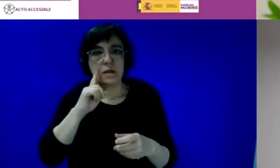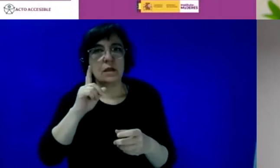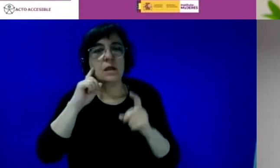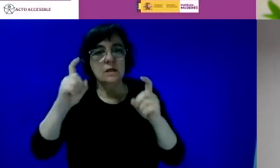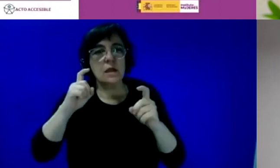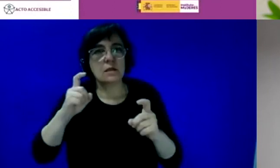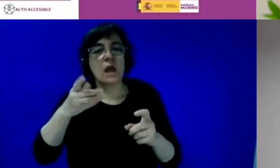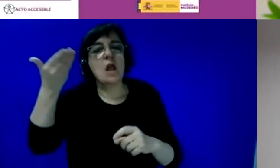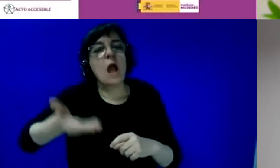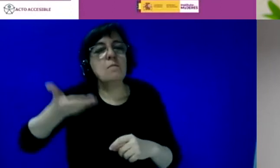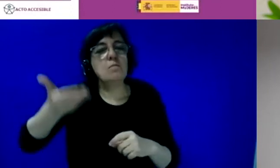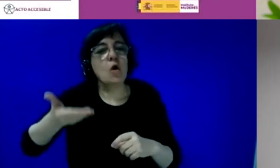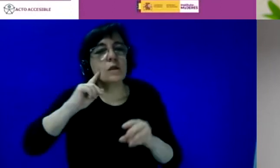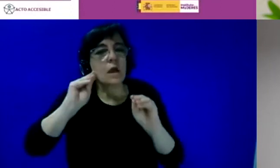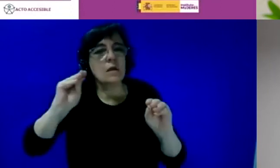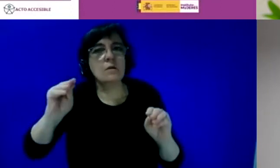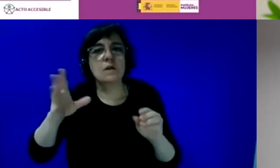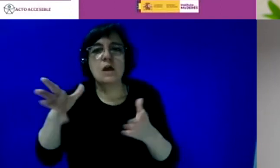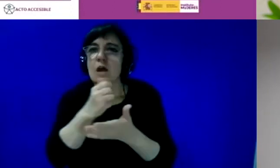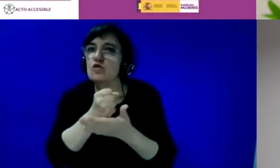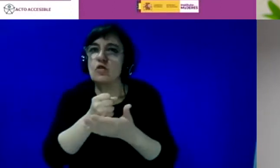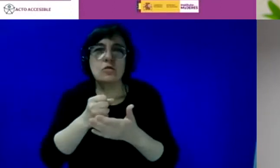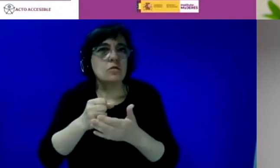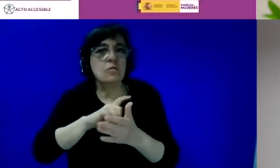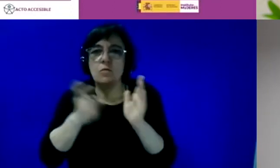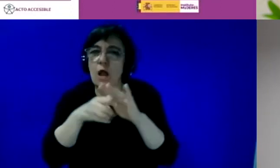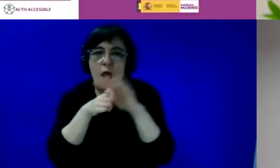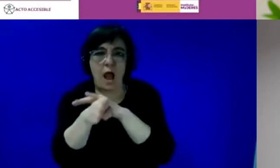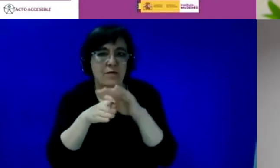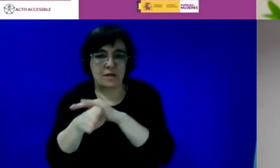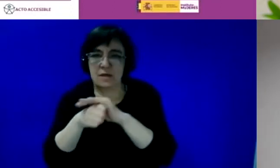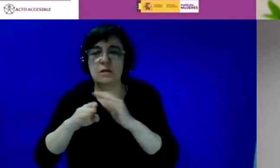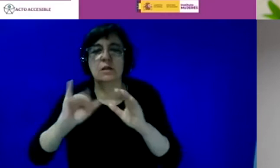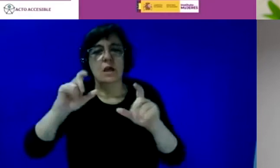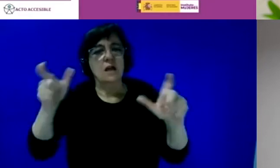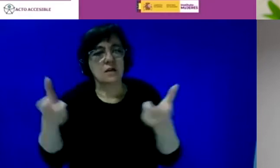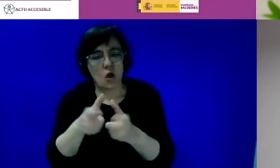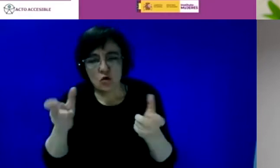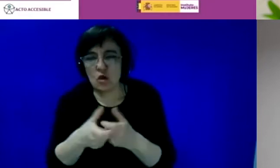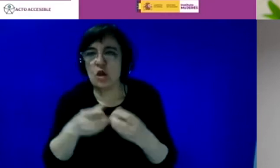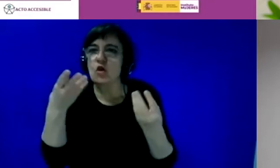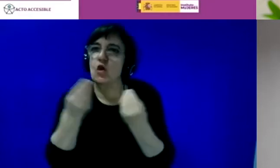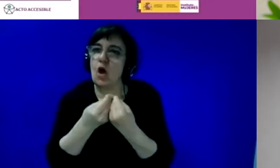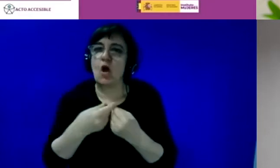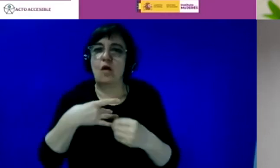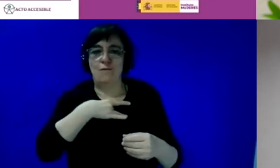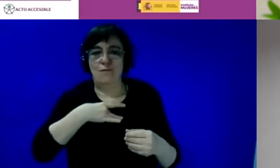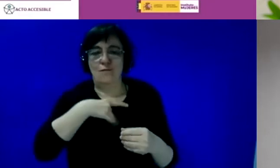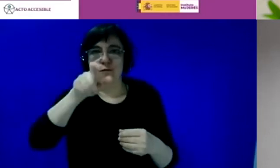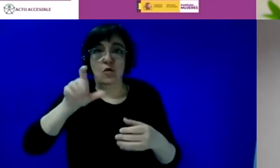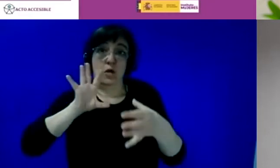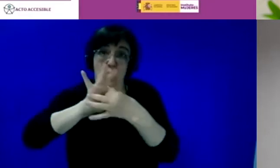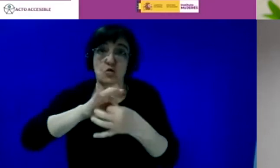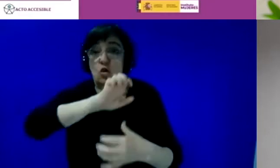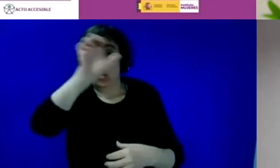discussing also, in meetings with European Union officials, how this can be done. It's completely in line with the EU